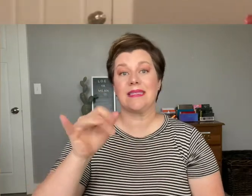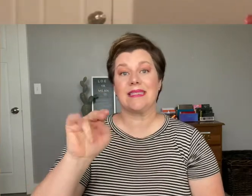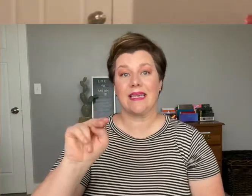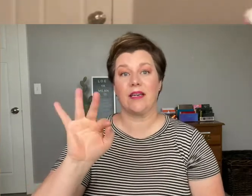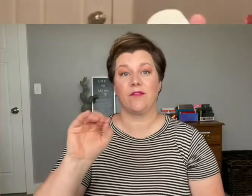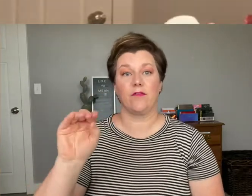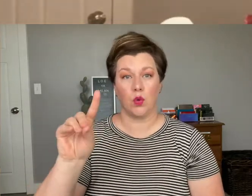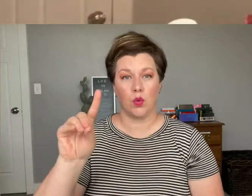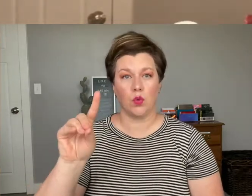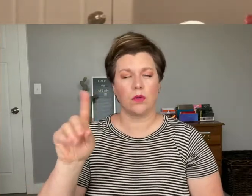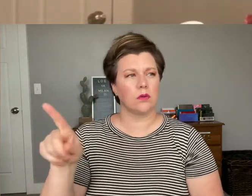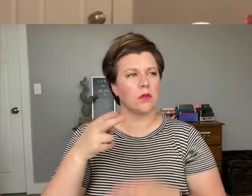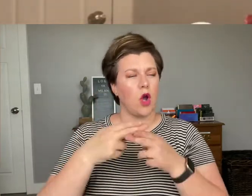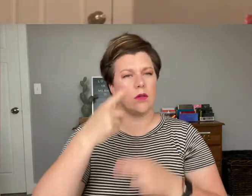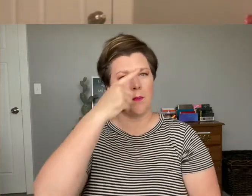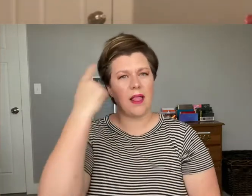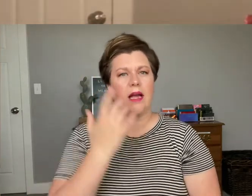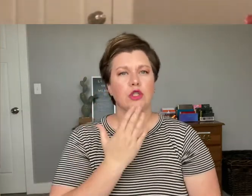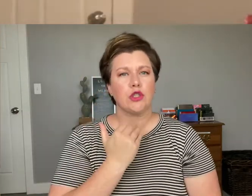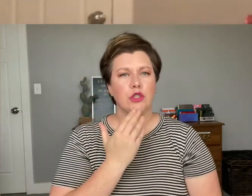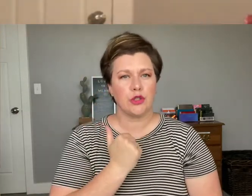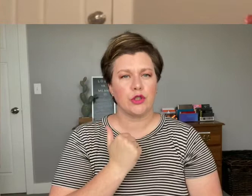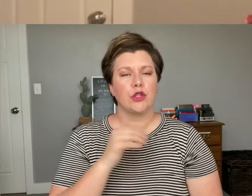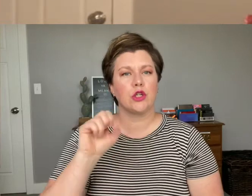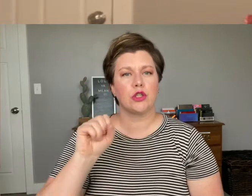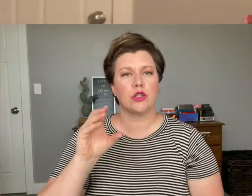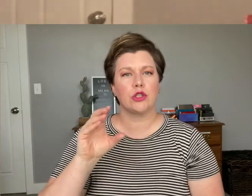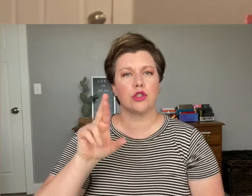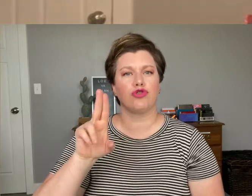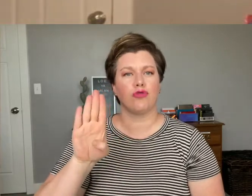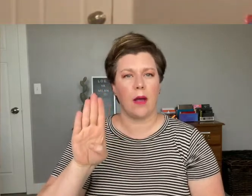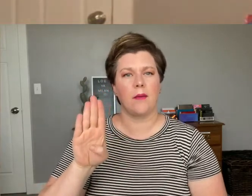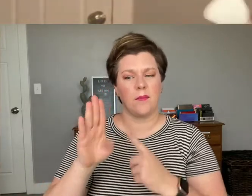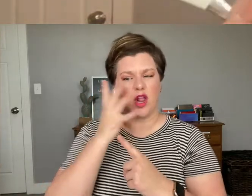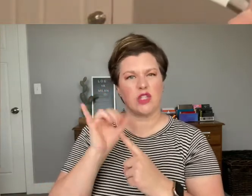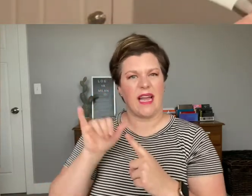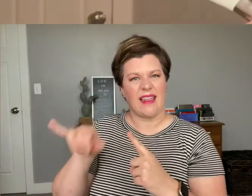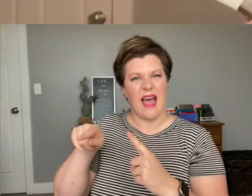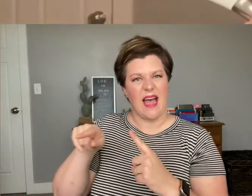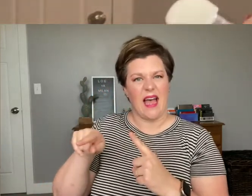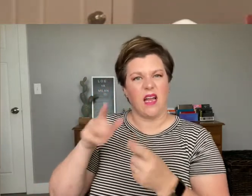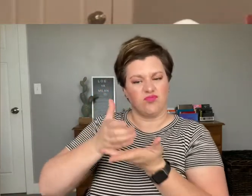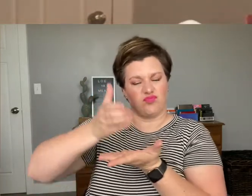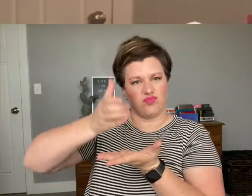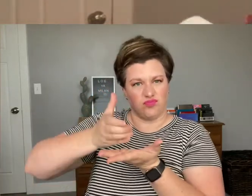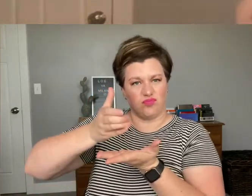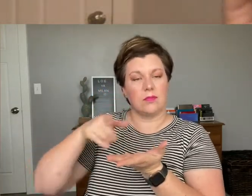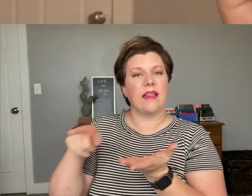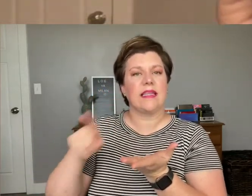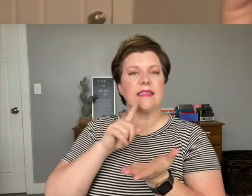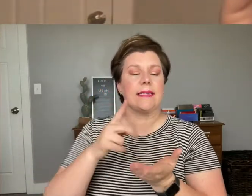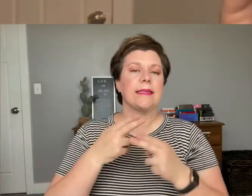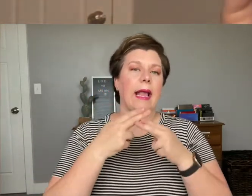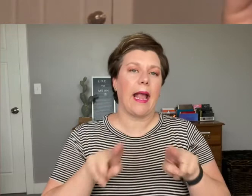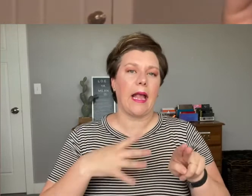Food. One of them is a black sugar scrub mask, and it's in a container that looks kind of like this. This is